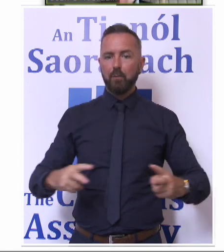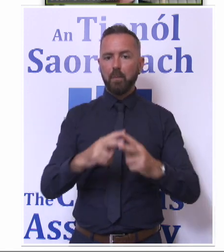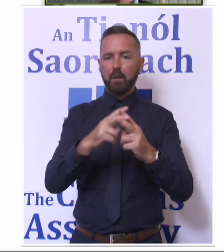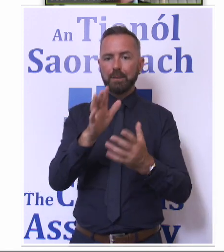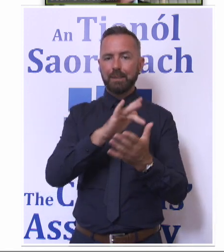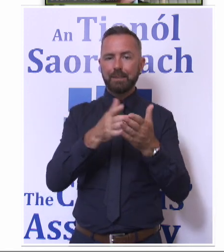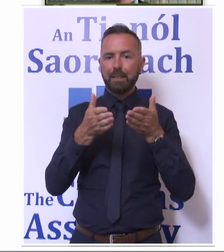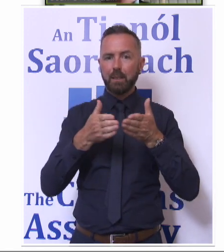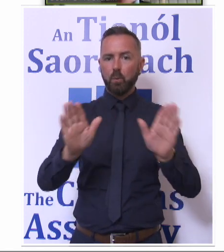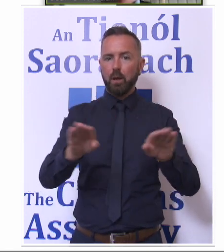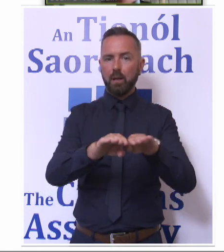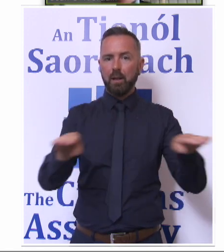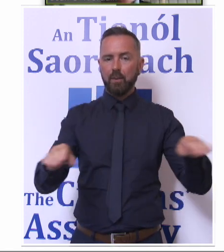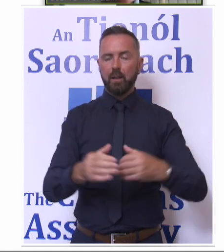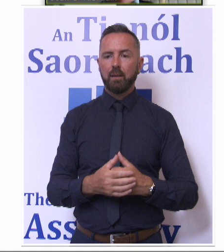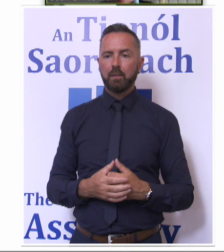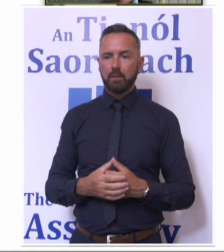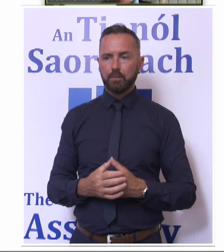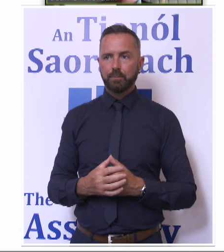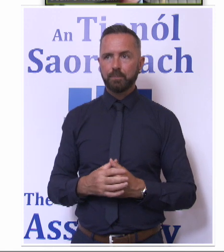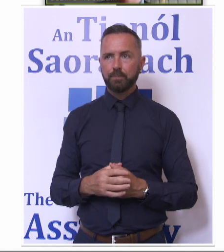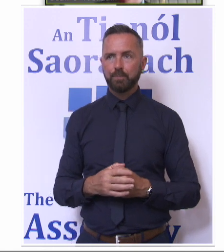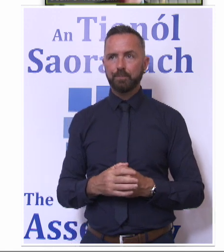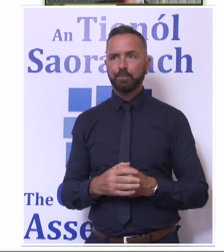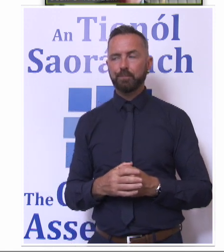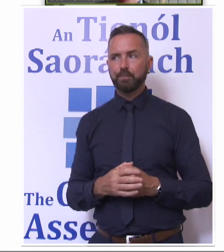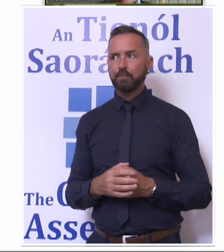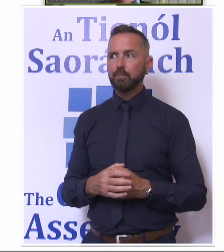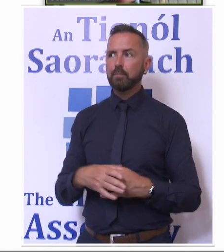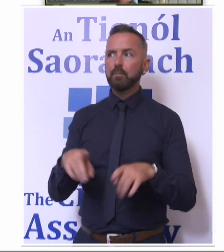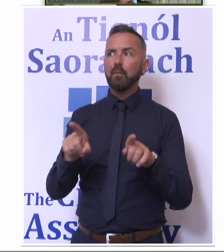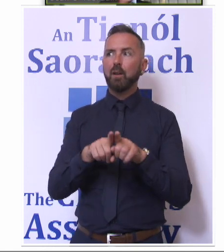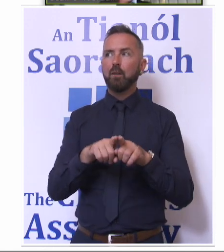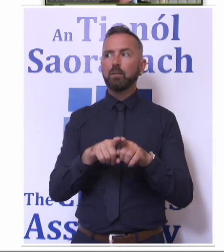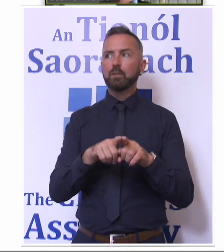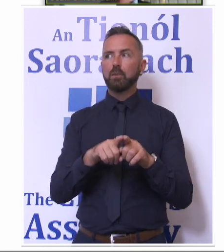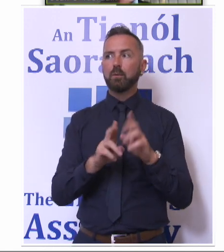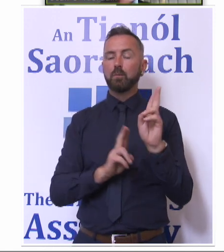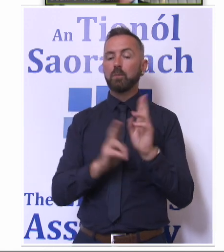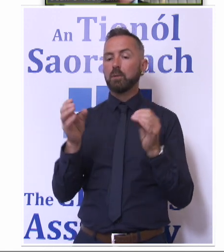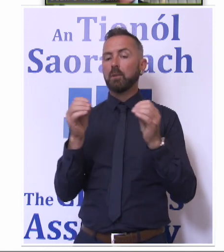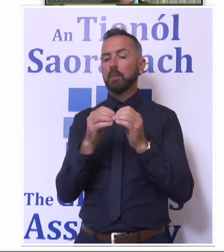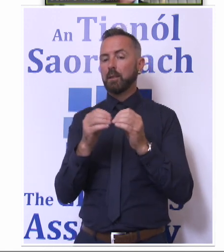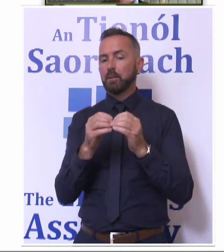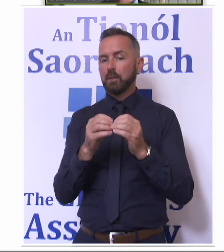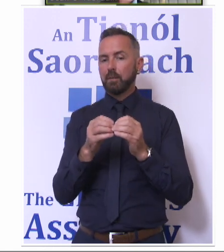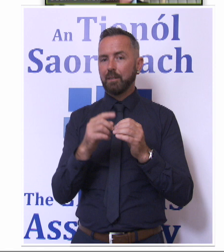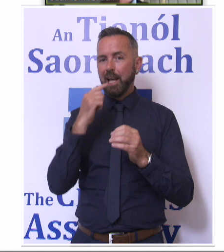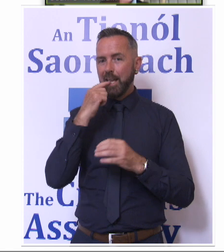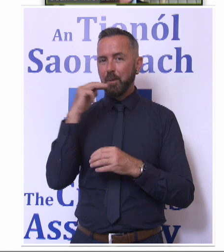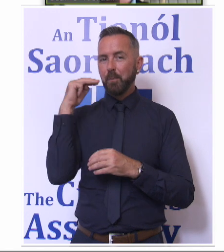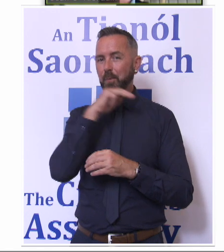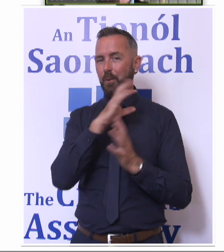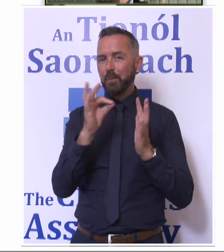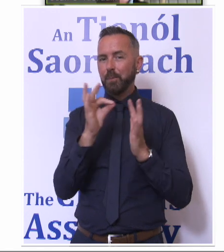citywide level. It's also worth noting that, and I think this is quite an important point